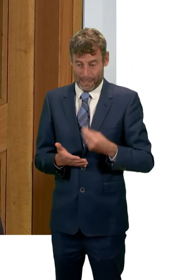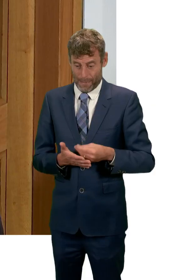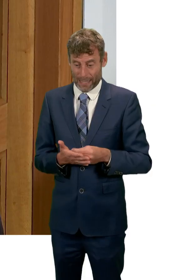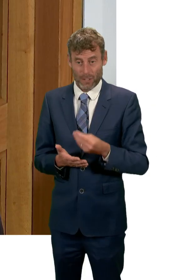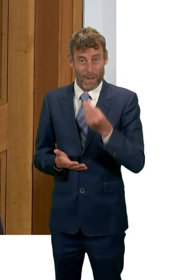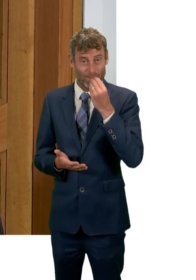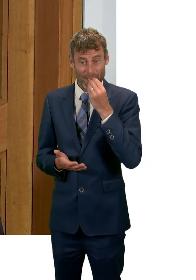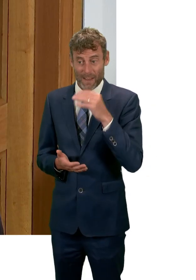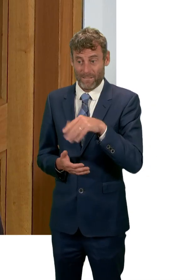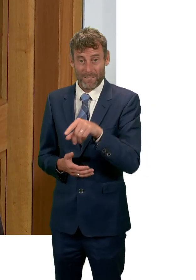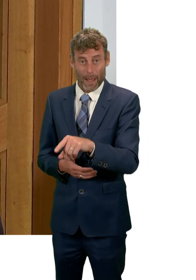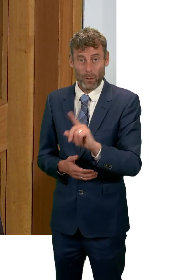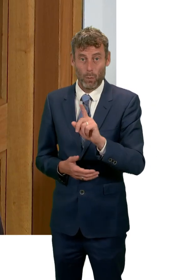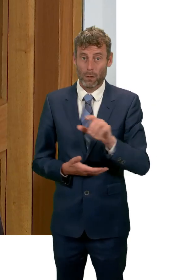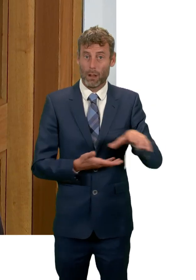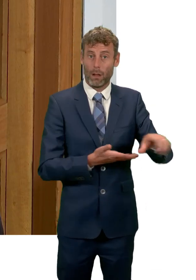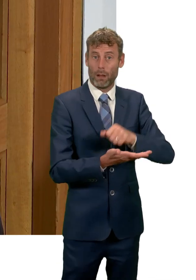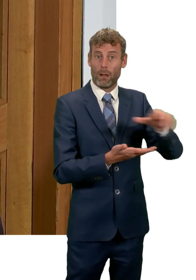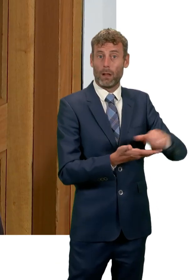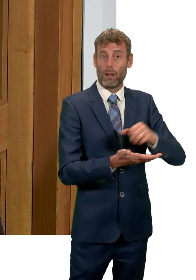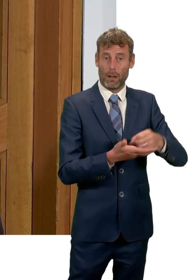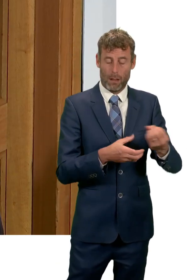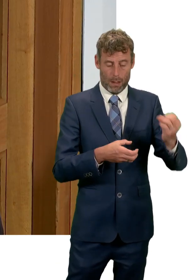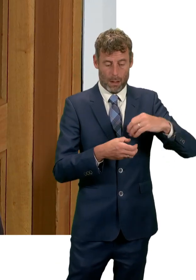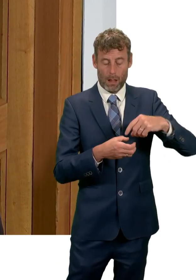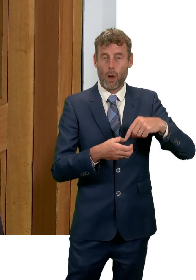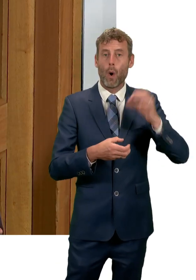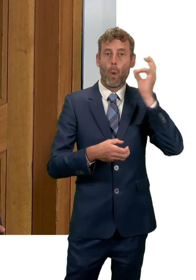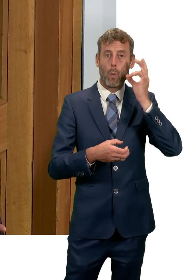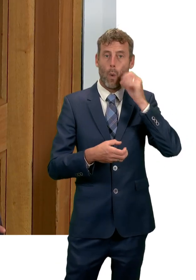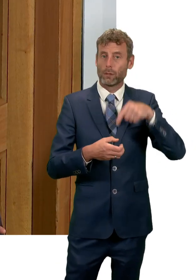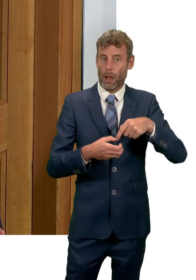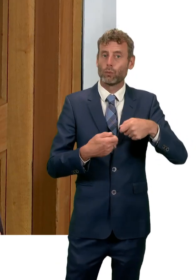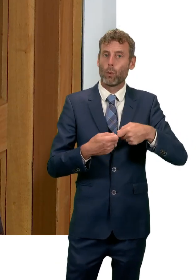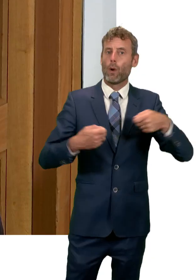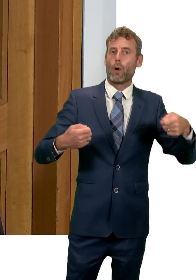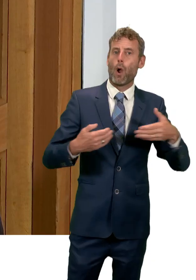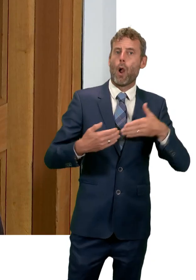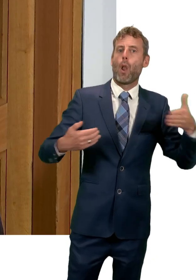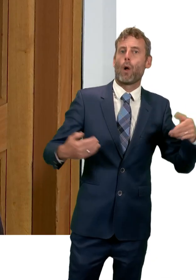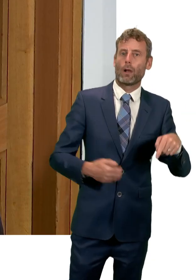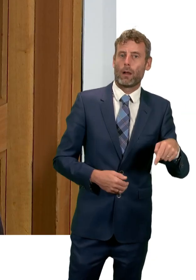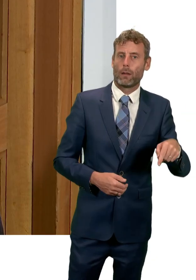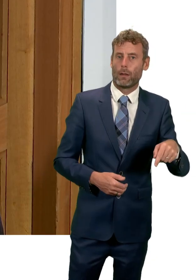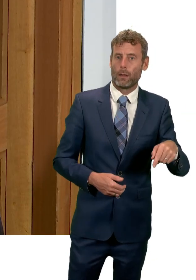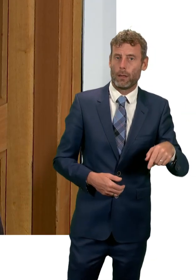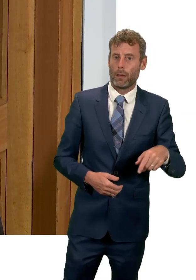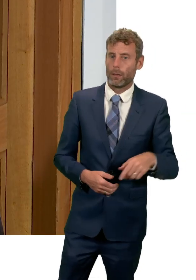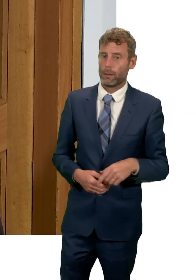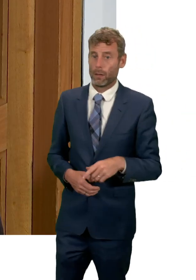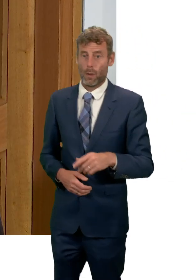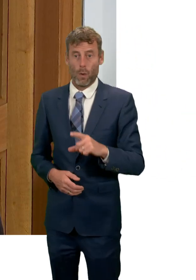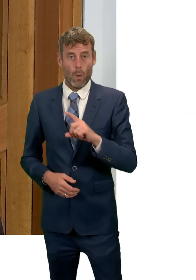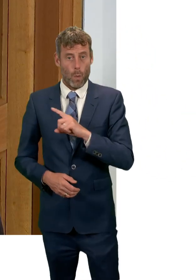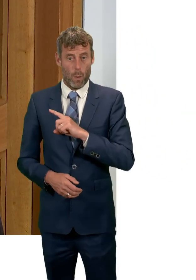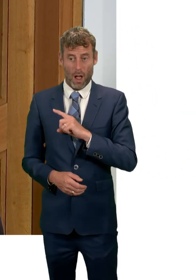maybe watering down the formula to try and make it last longer. And part of that could be that we increase maternity